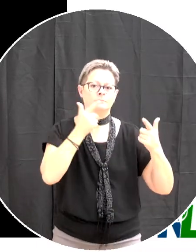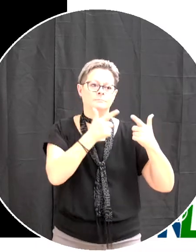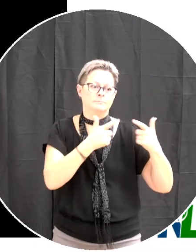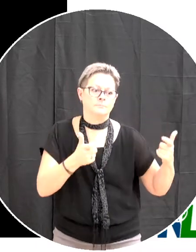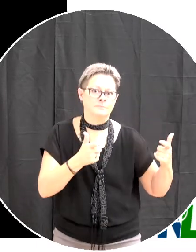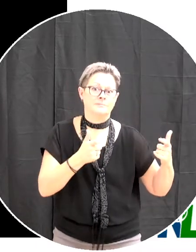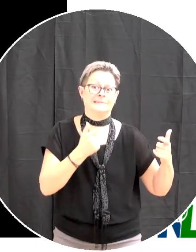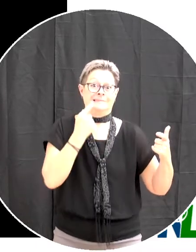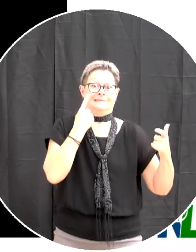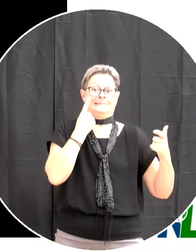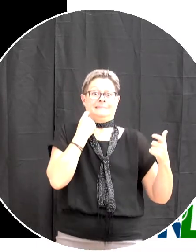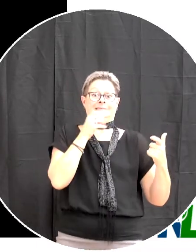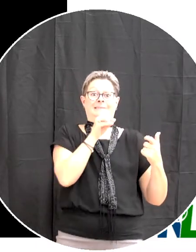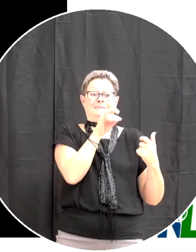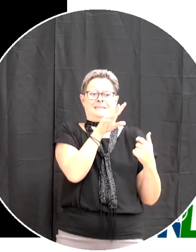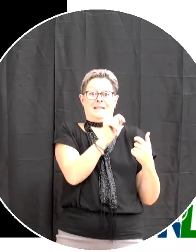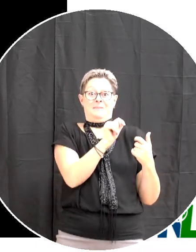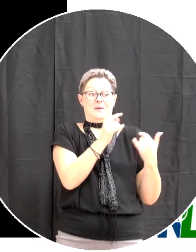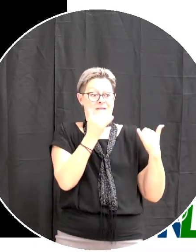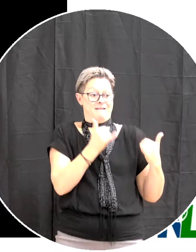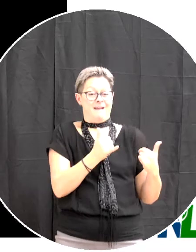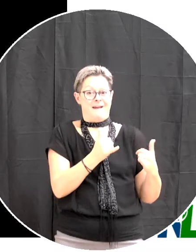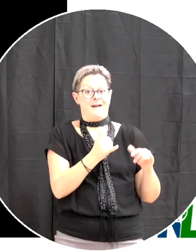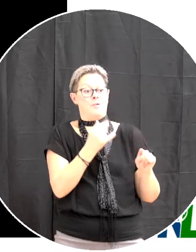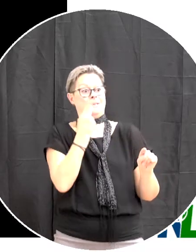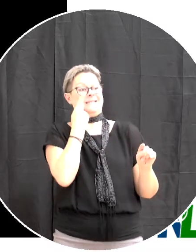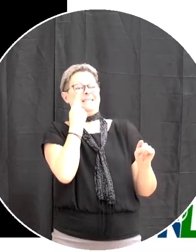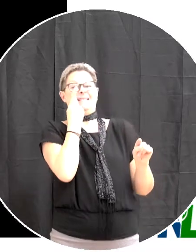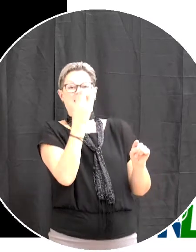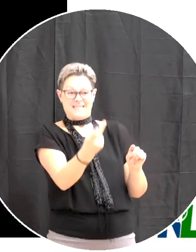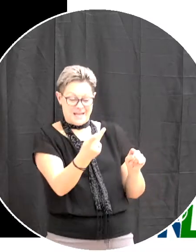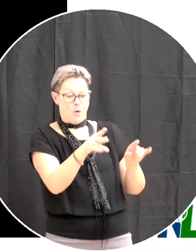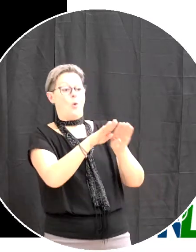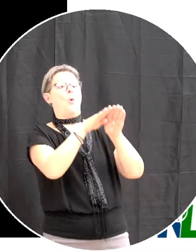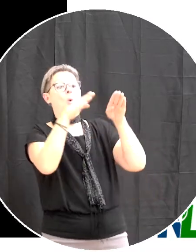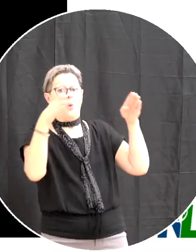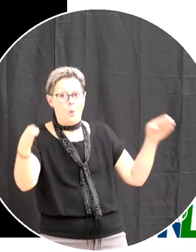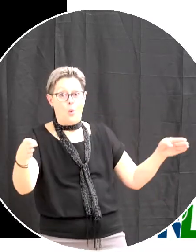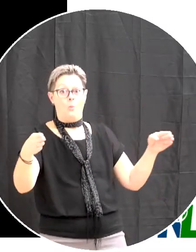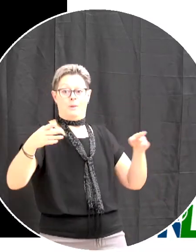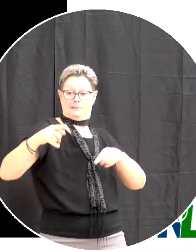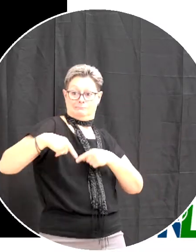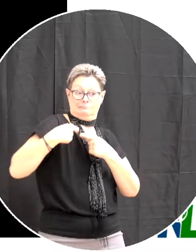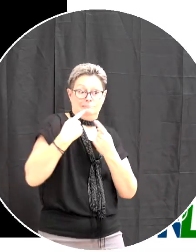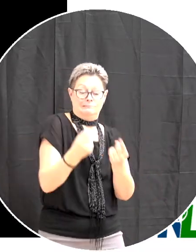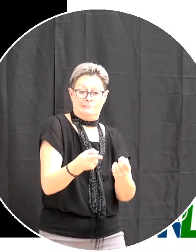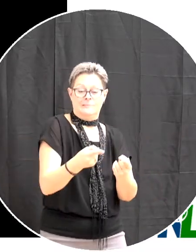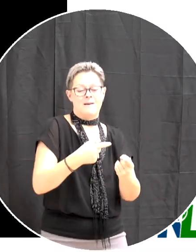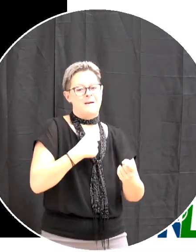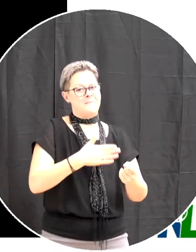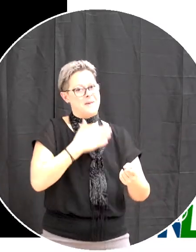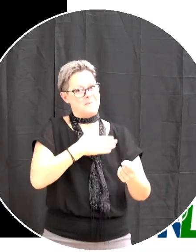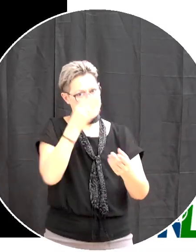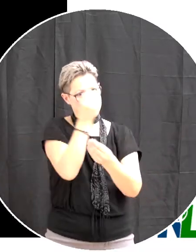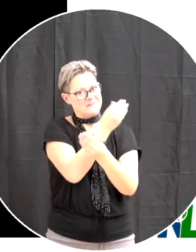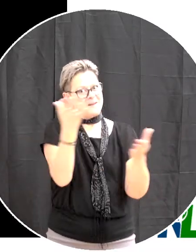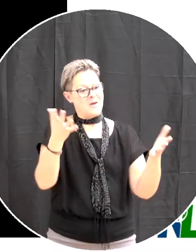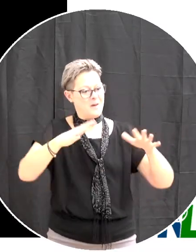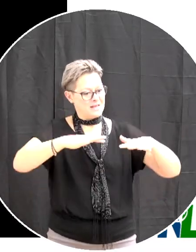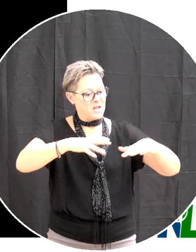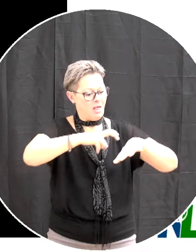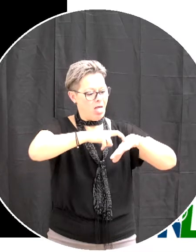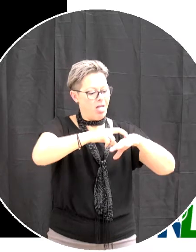sought to prepare for a safe reopening and as we actually reopened, I'm happy to report that those anxieties have